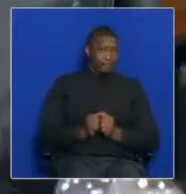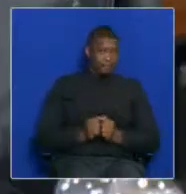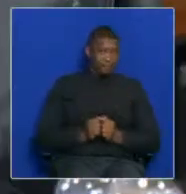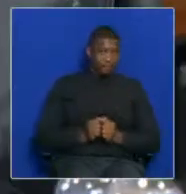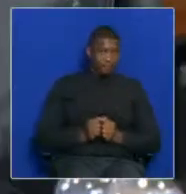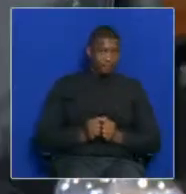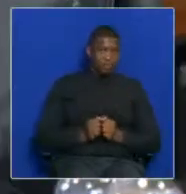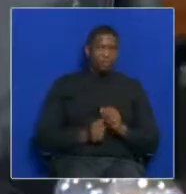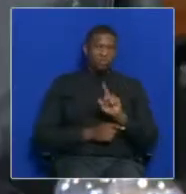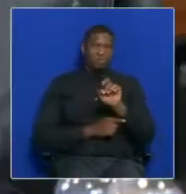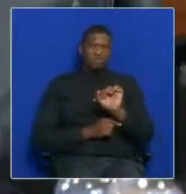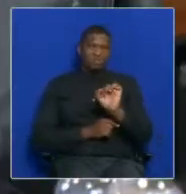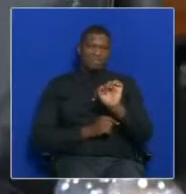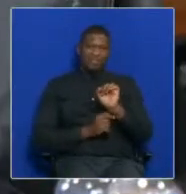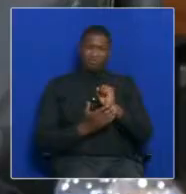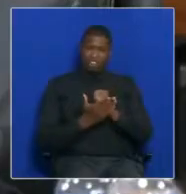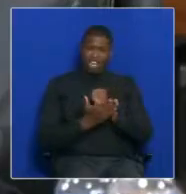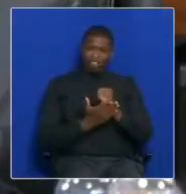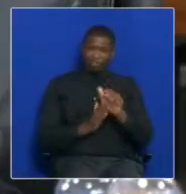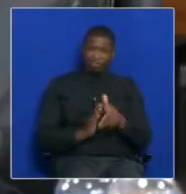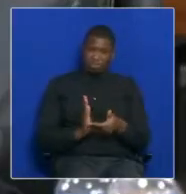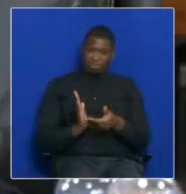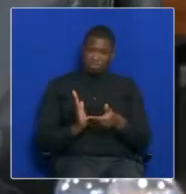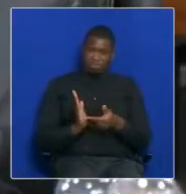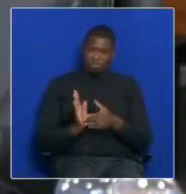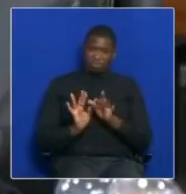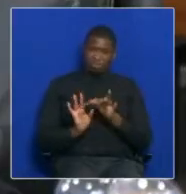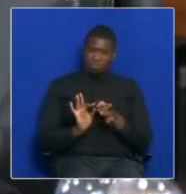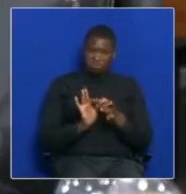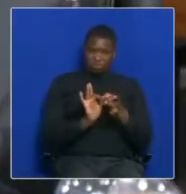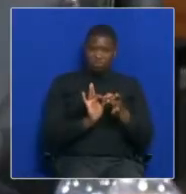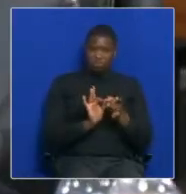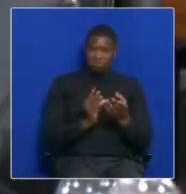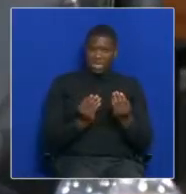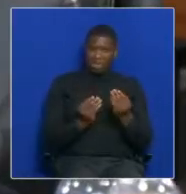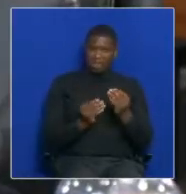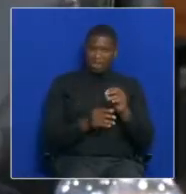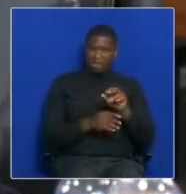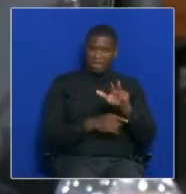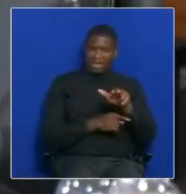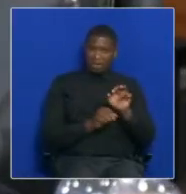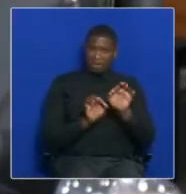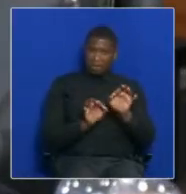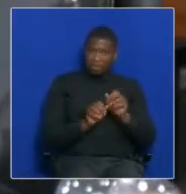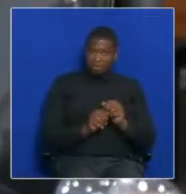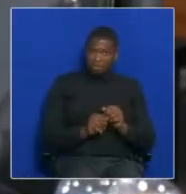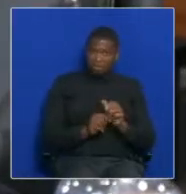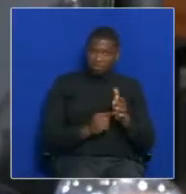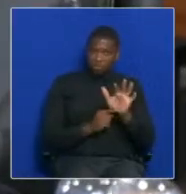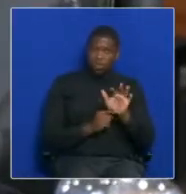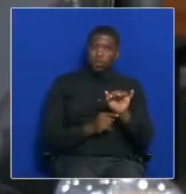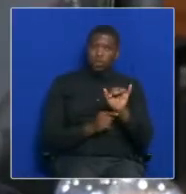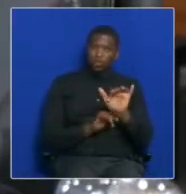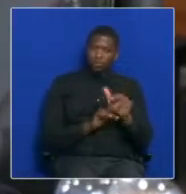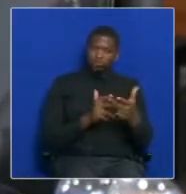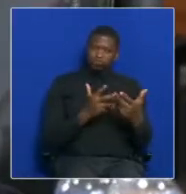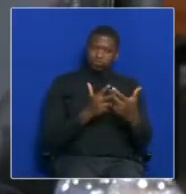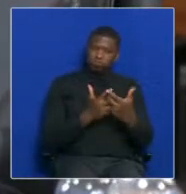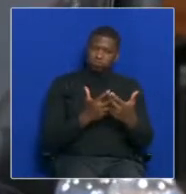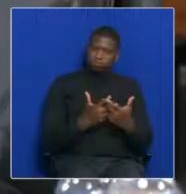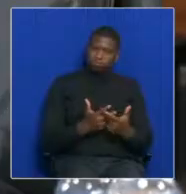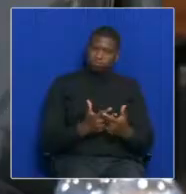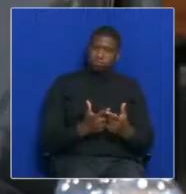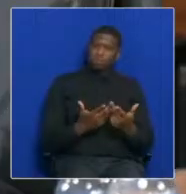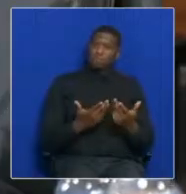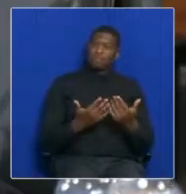register delineate with that number of 18 which ones were Section 27 referrals and which